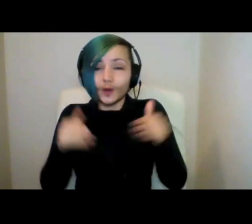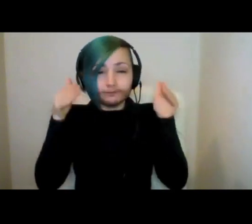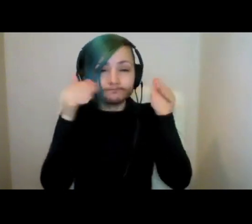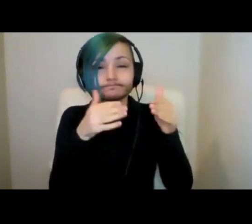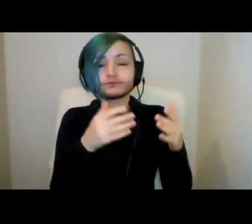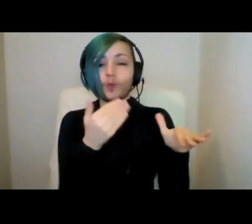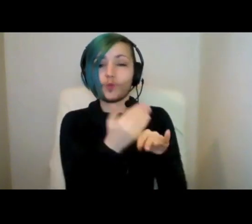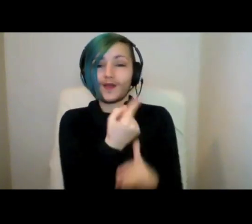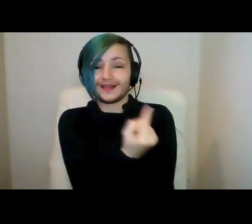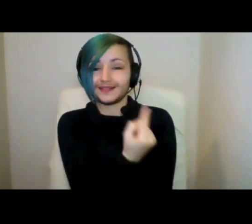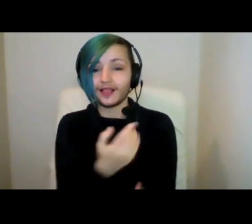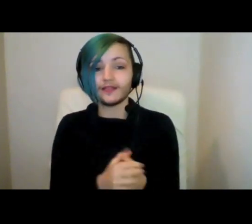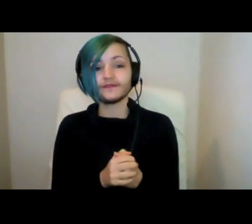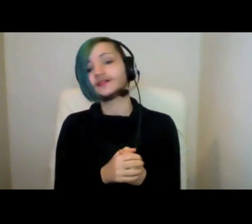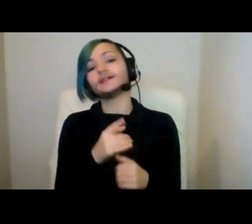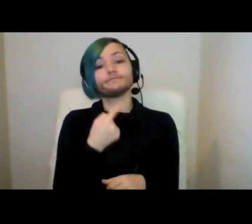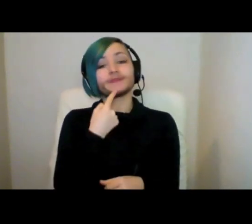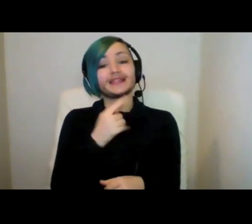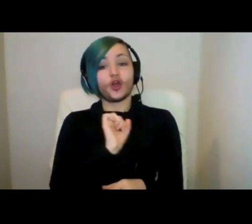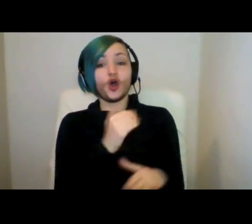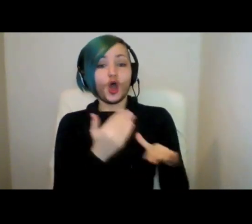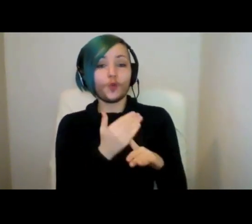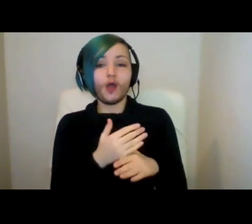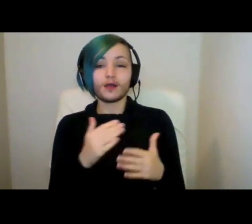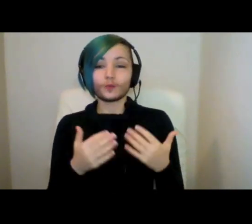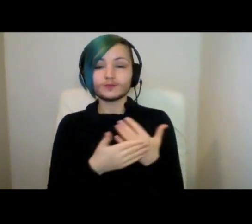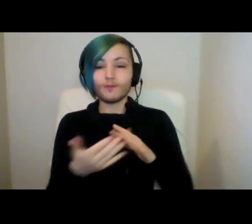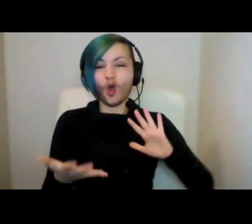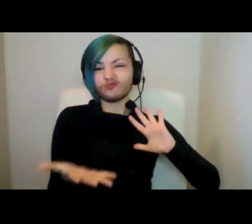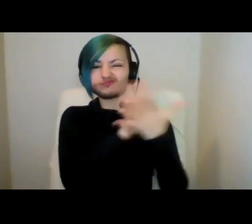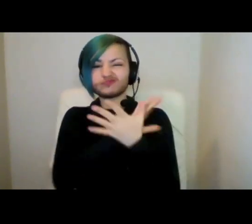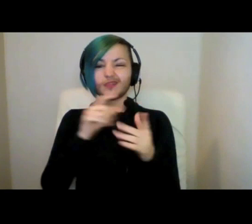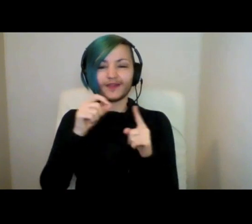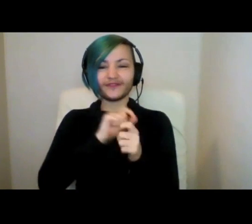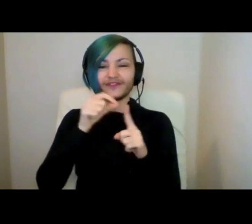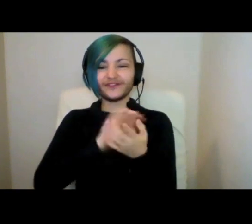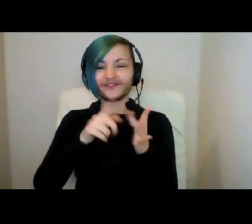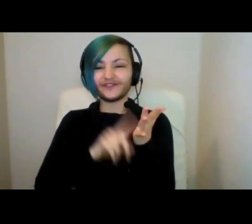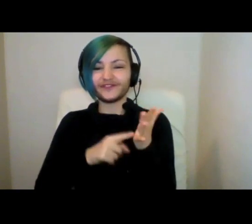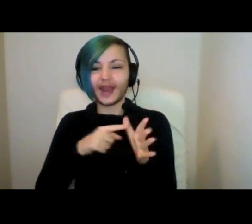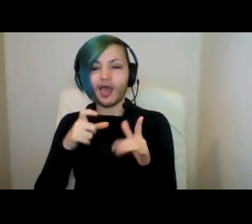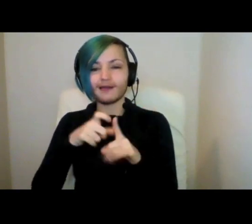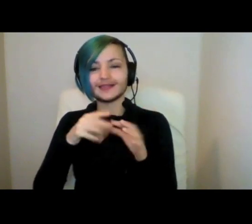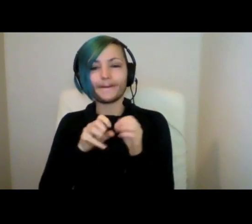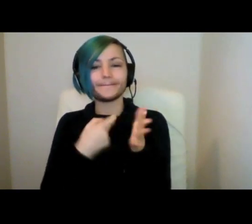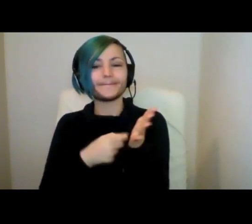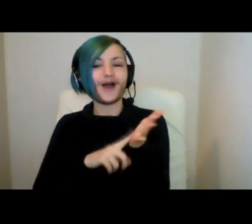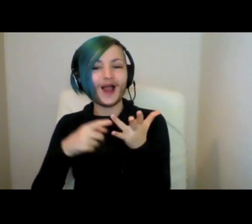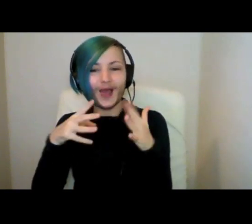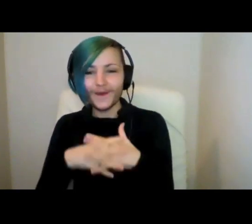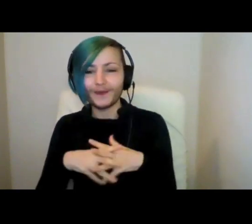merit. And they even said that her work was more riotous than Phila de Barlow, which is pretty cool. From